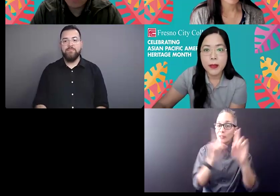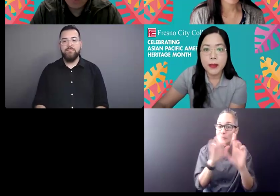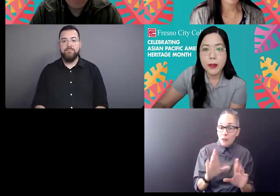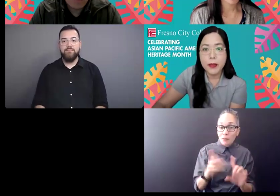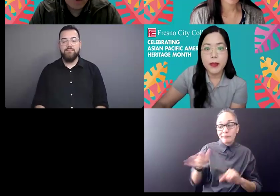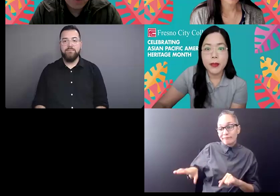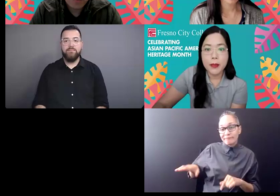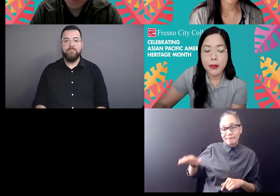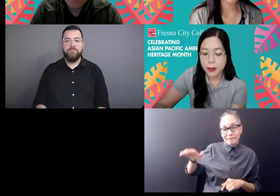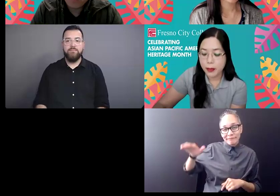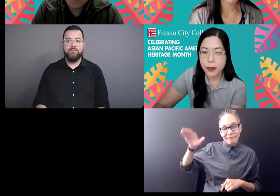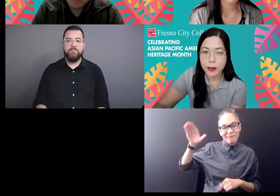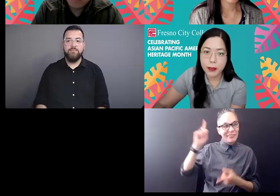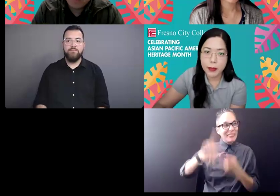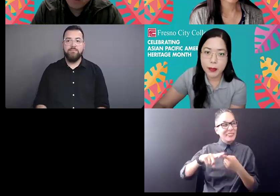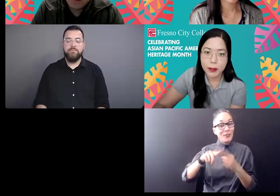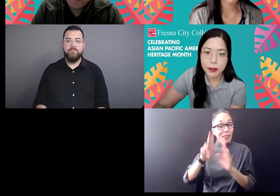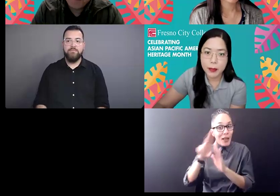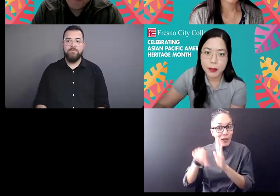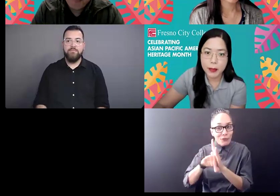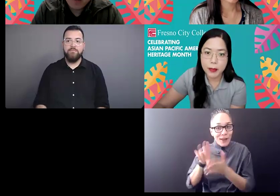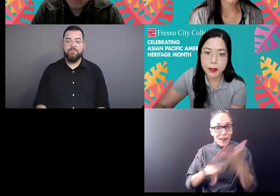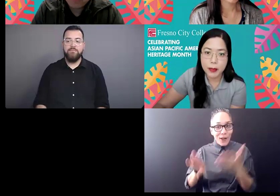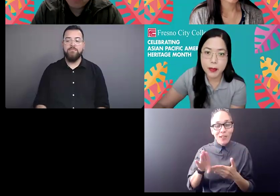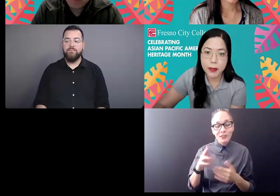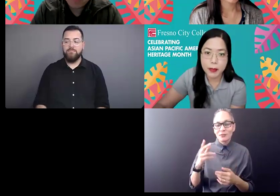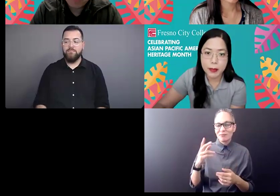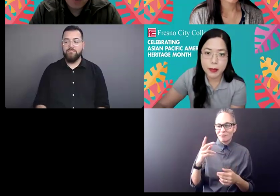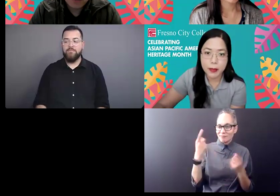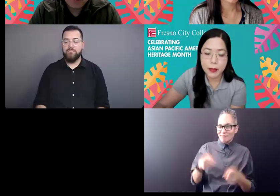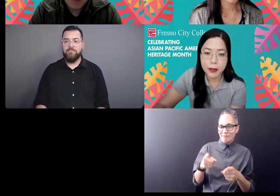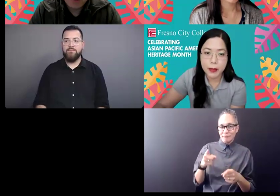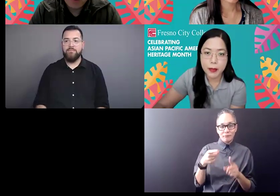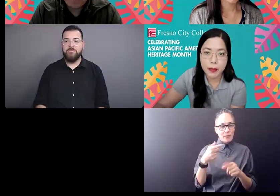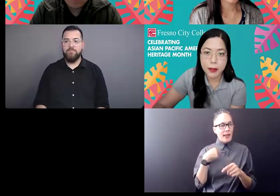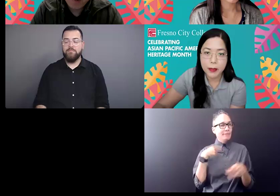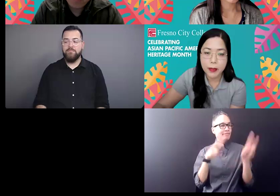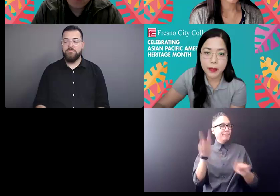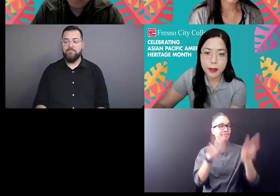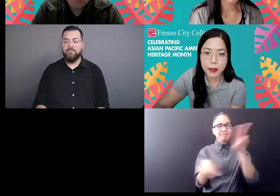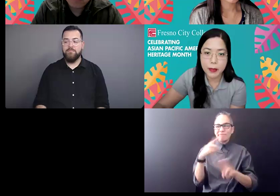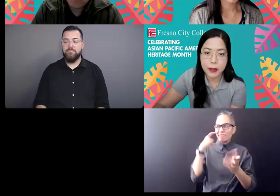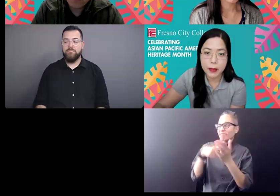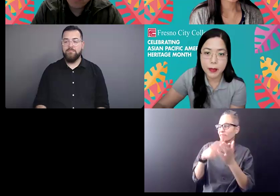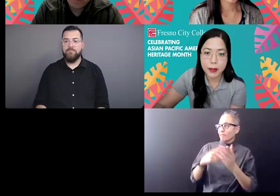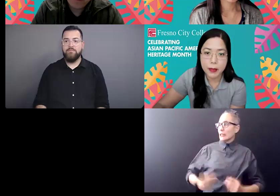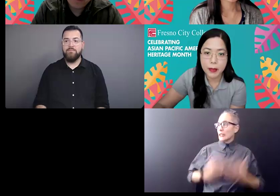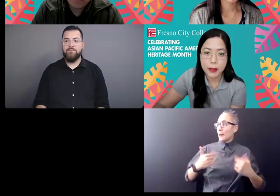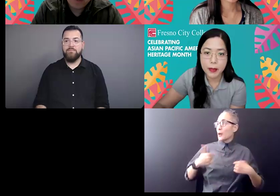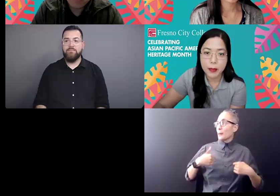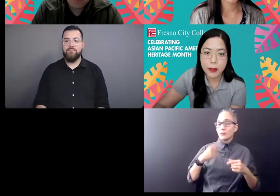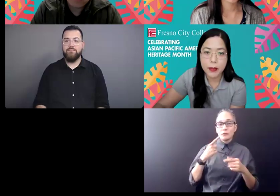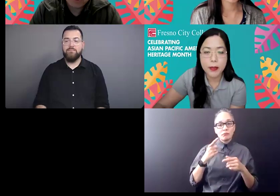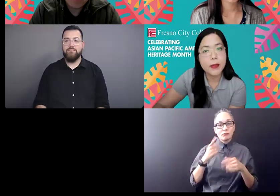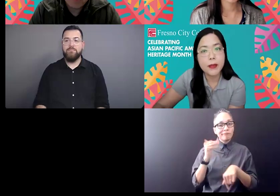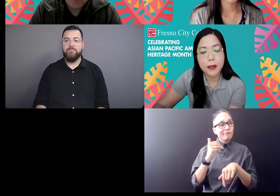school going through about all the way until my undergrad. And it was through this observation that it helped inspired me to pursue a career